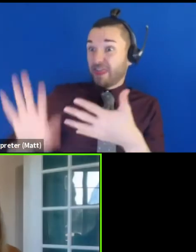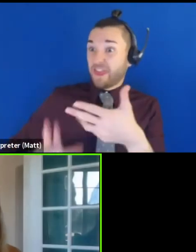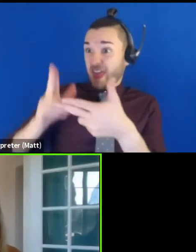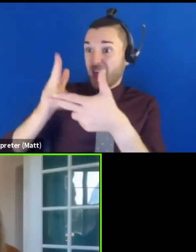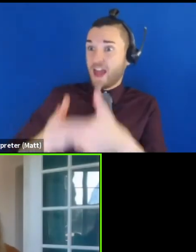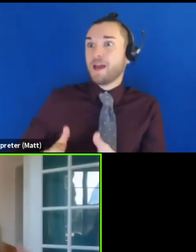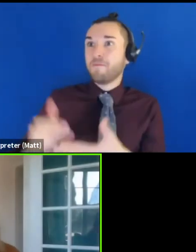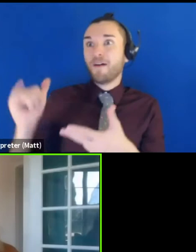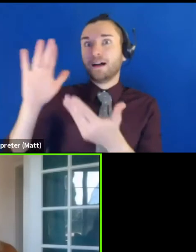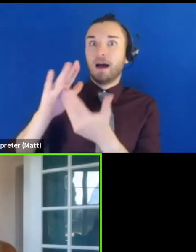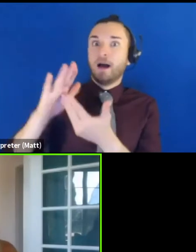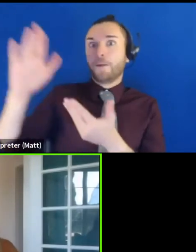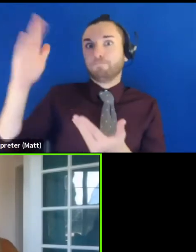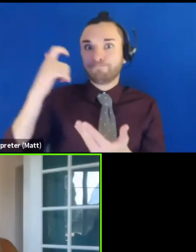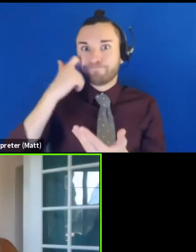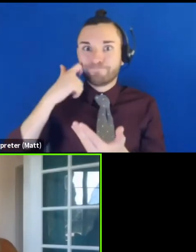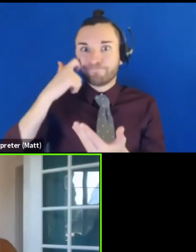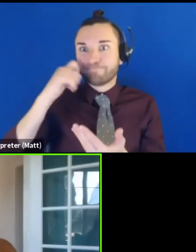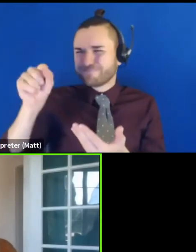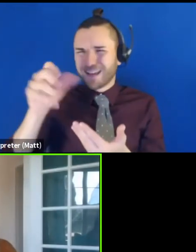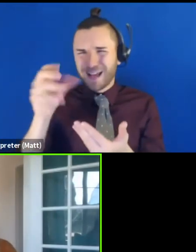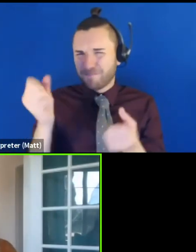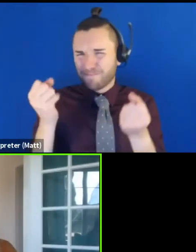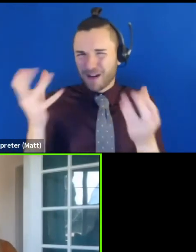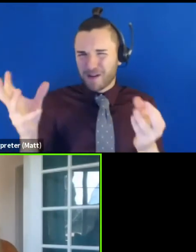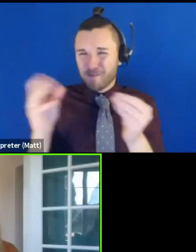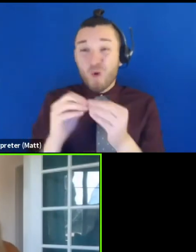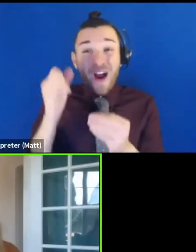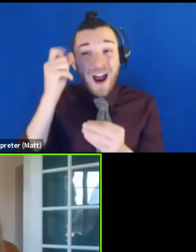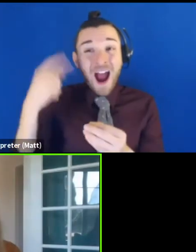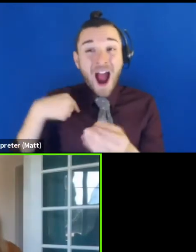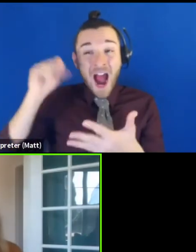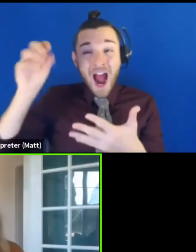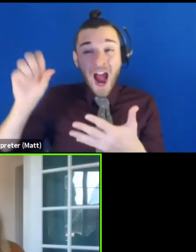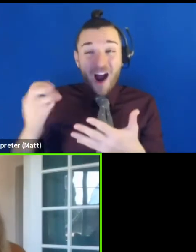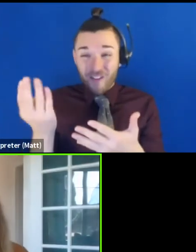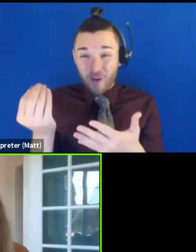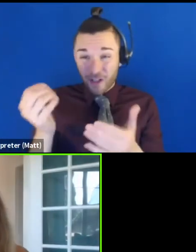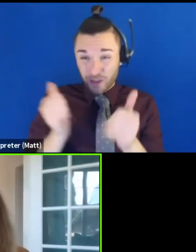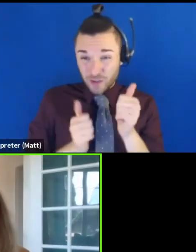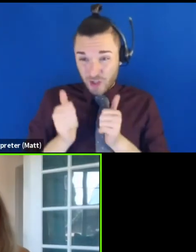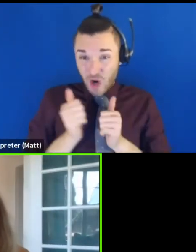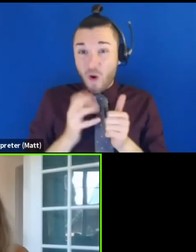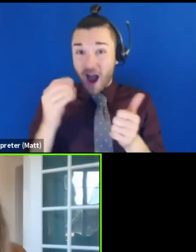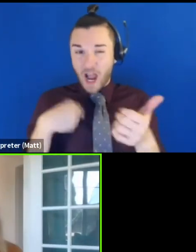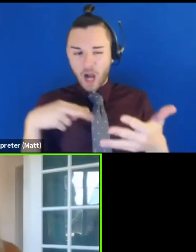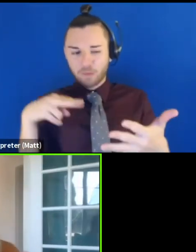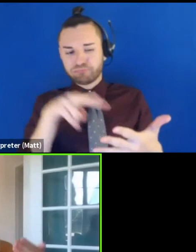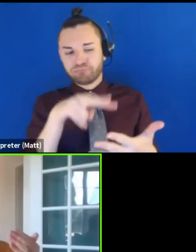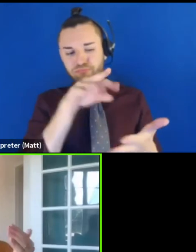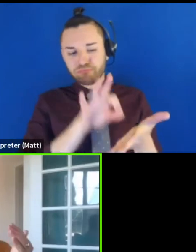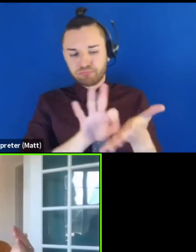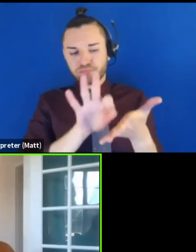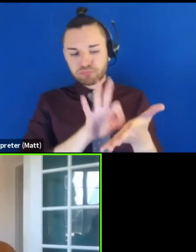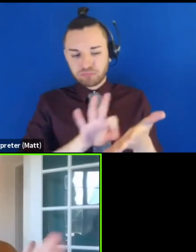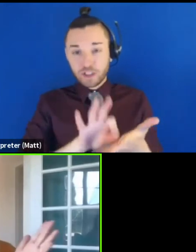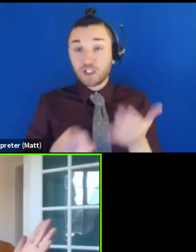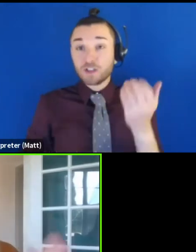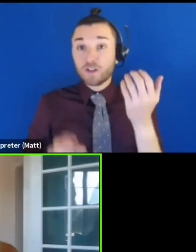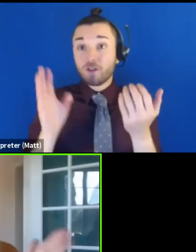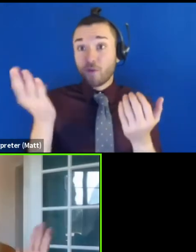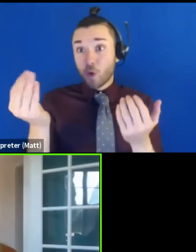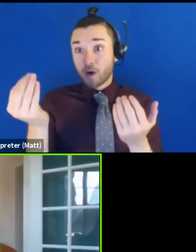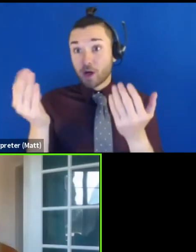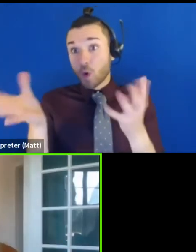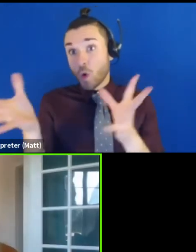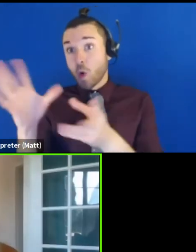many more, but of those, I listed 14 shows, and then I counted that 12 out of the 14 are made by